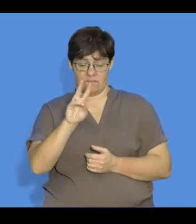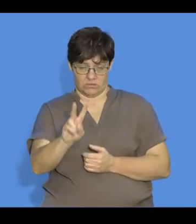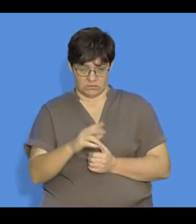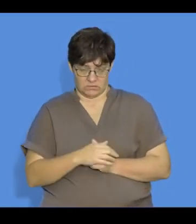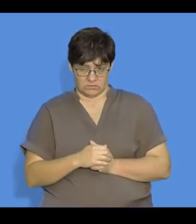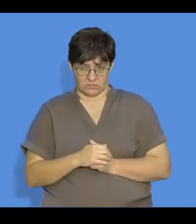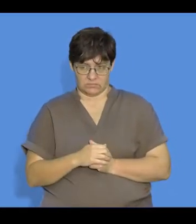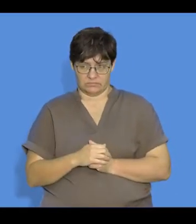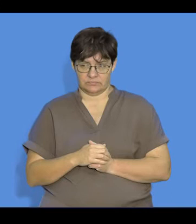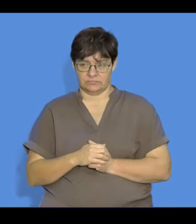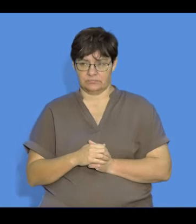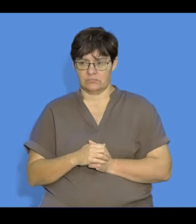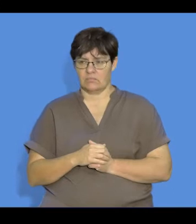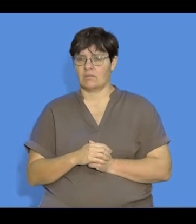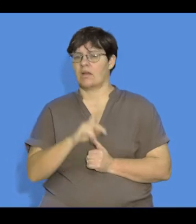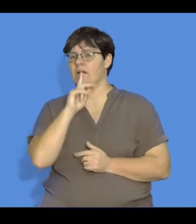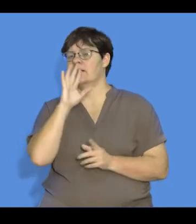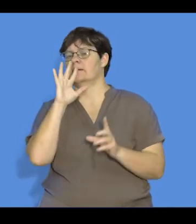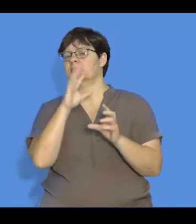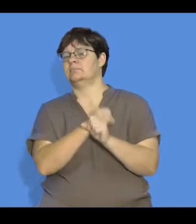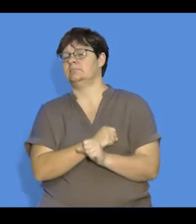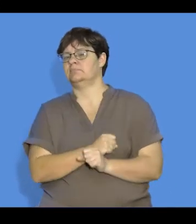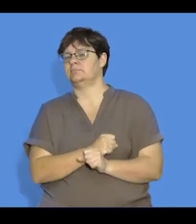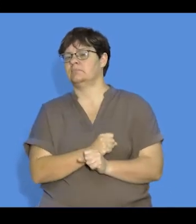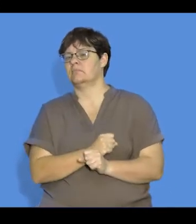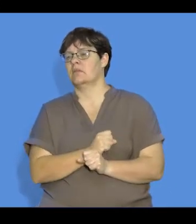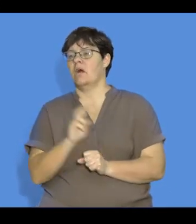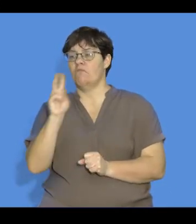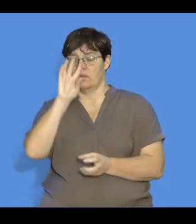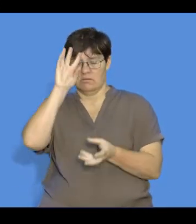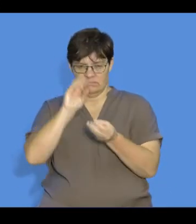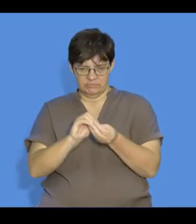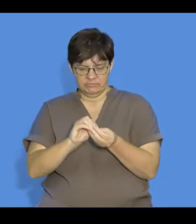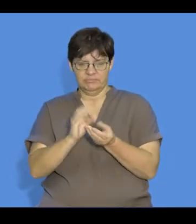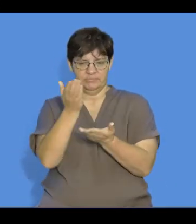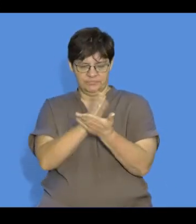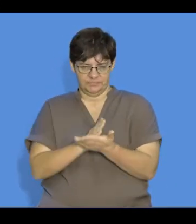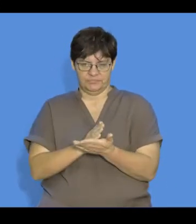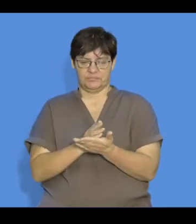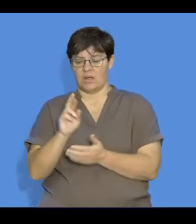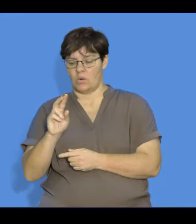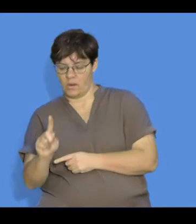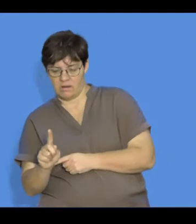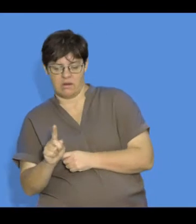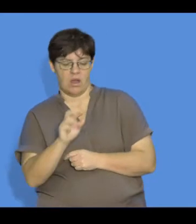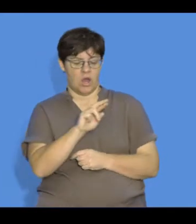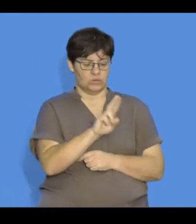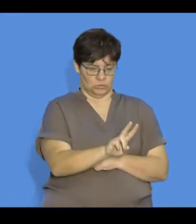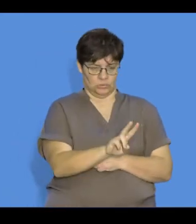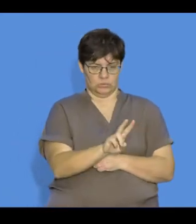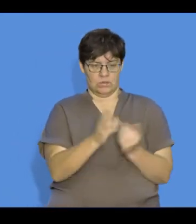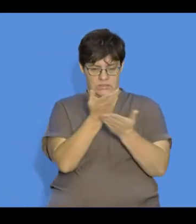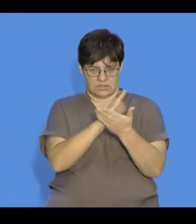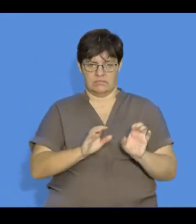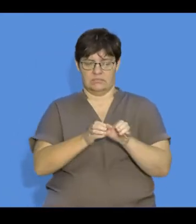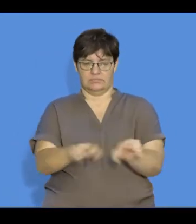1.25 volts. Now, we come to a realization that the total voltage is split between R1 and R2, right?